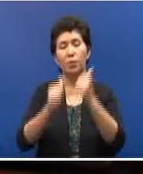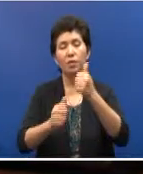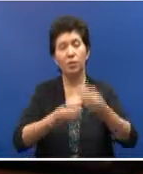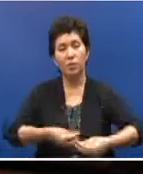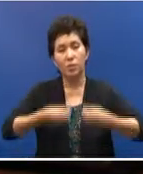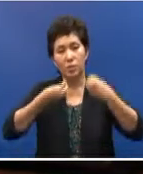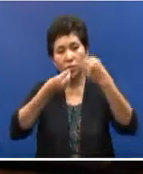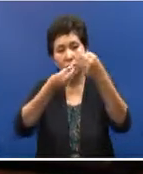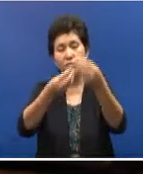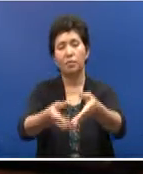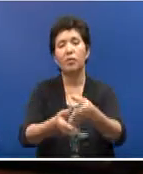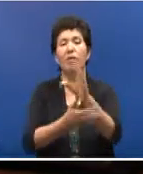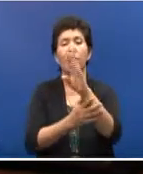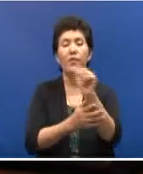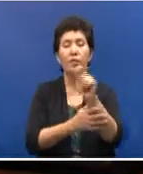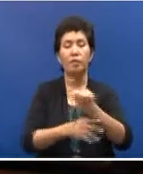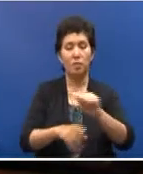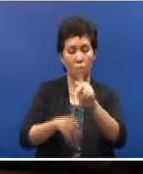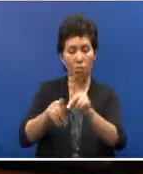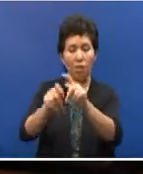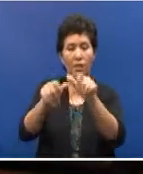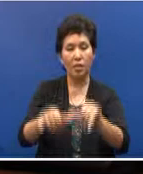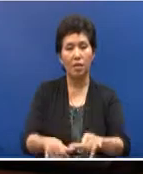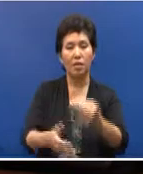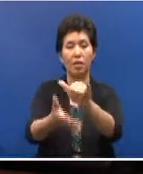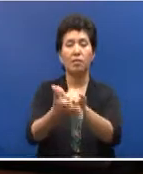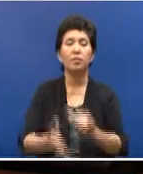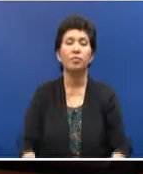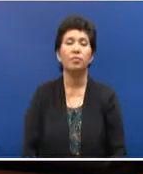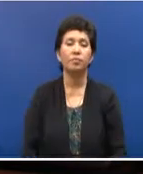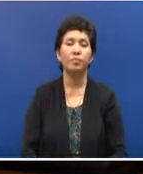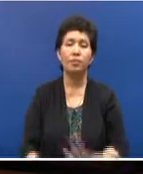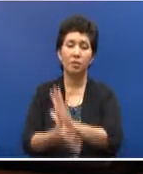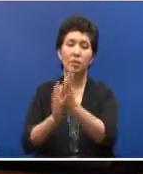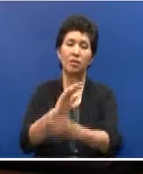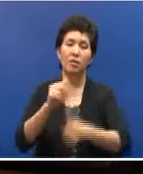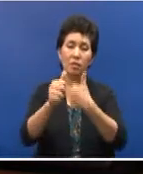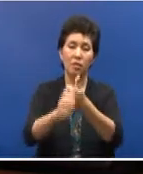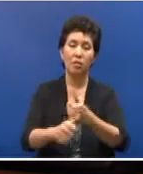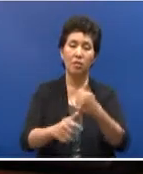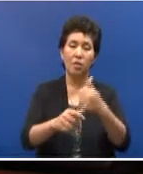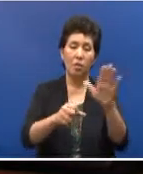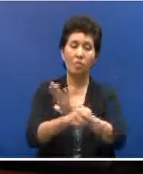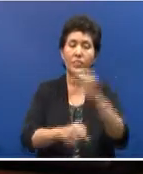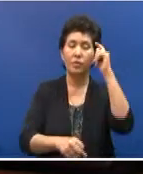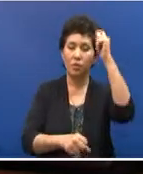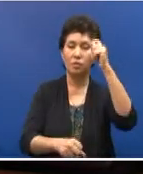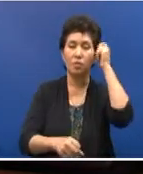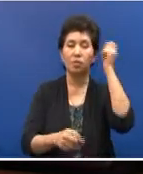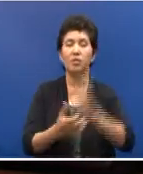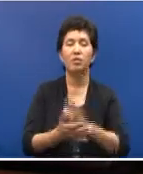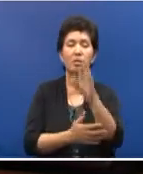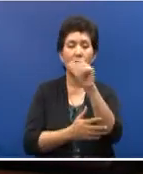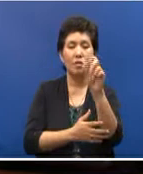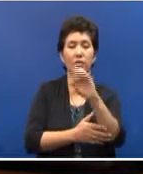contributes to racism and also ethnocentrism. Okay, so according to conflict theory, racism